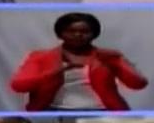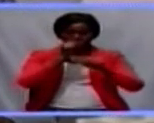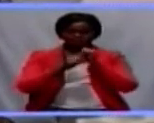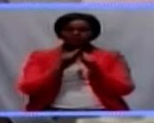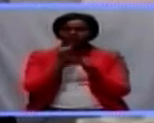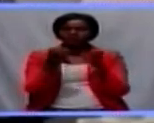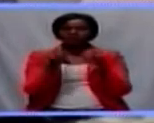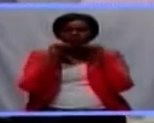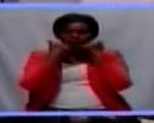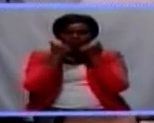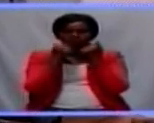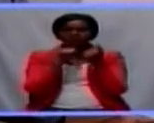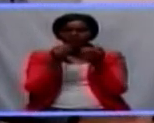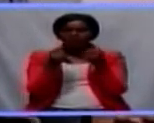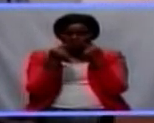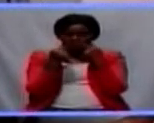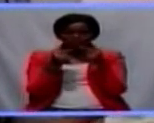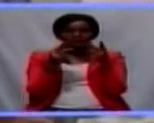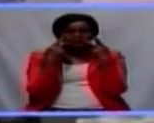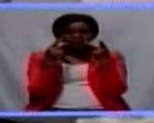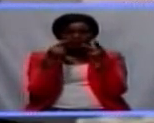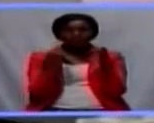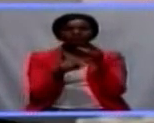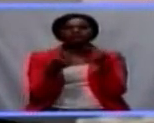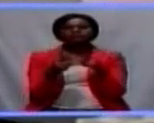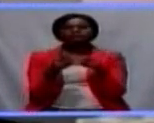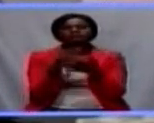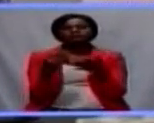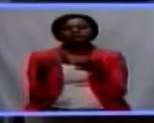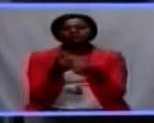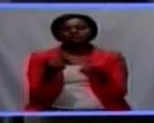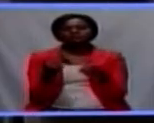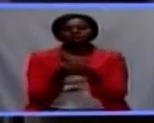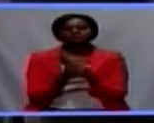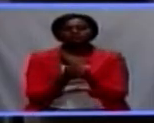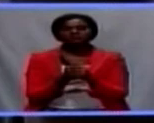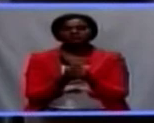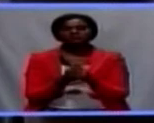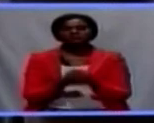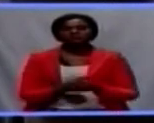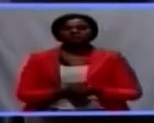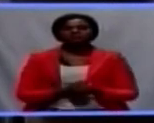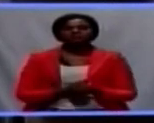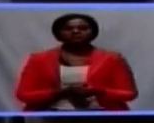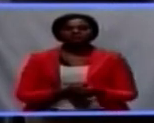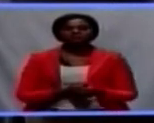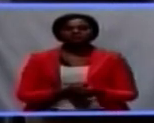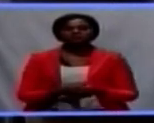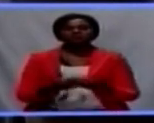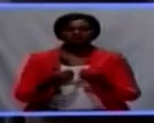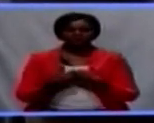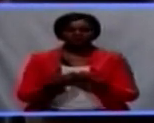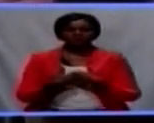We don't want to be saying this to the public and what is happening is something else. In the same breath, there are people who